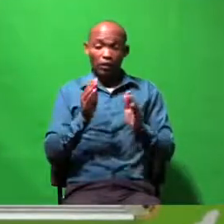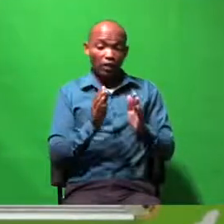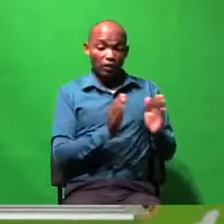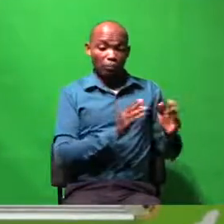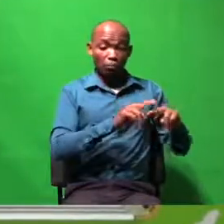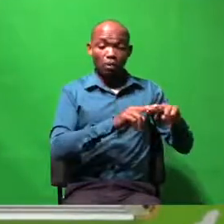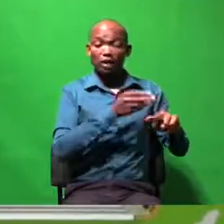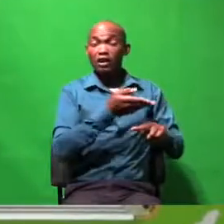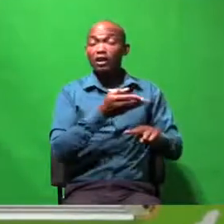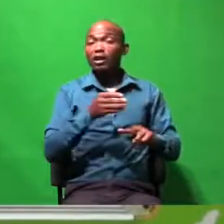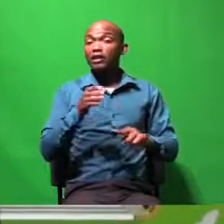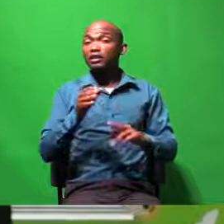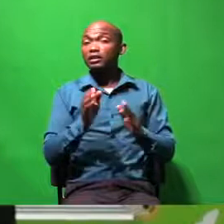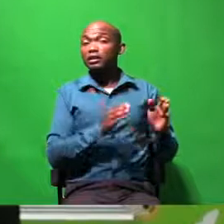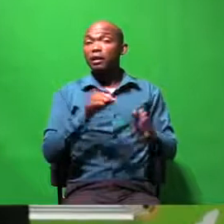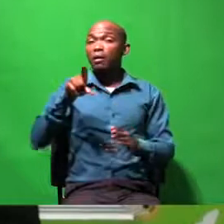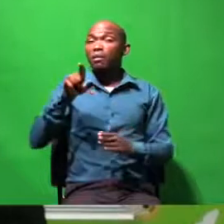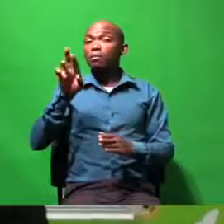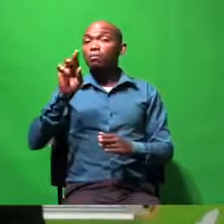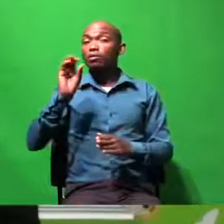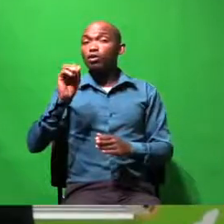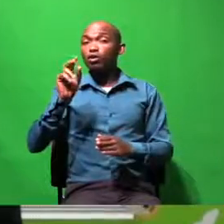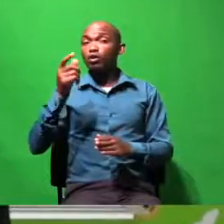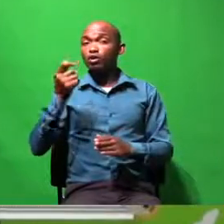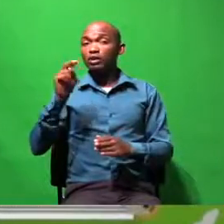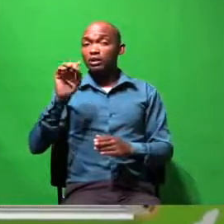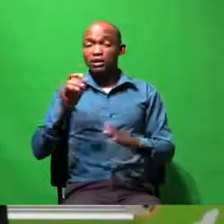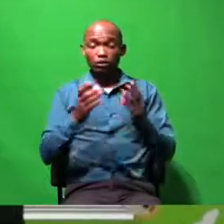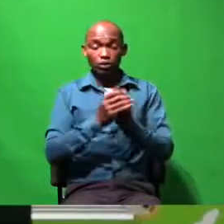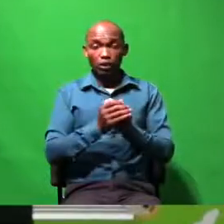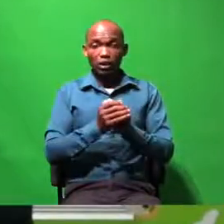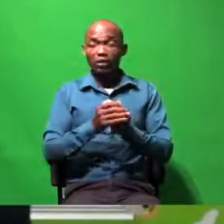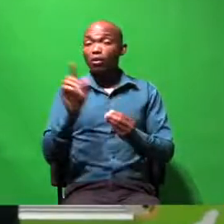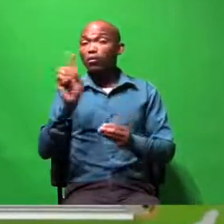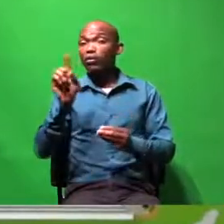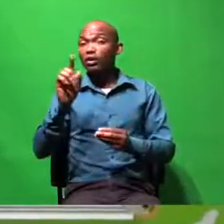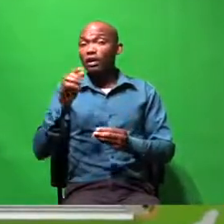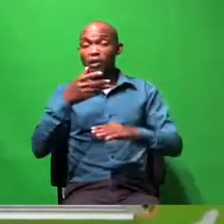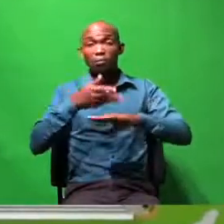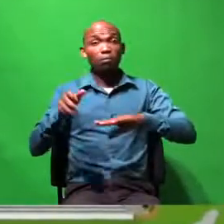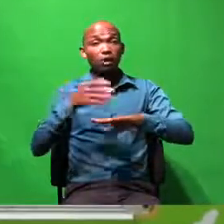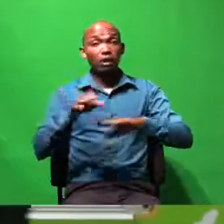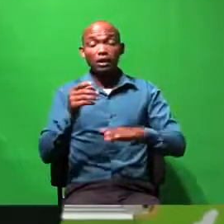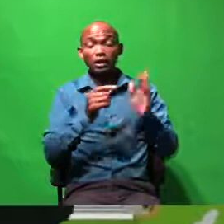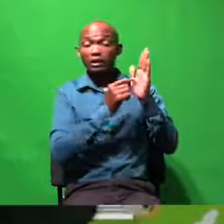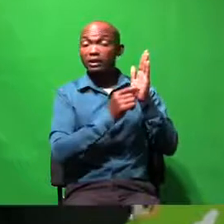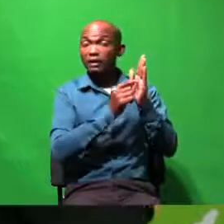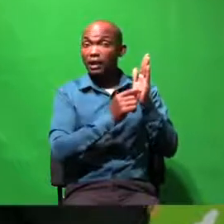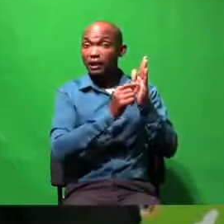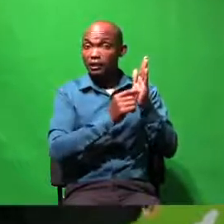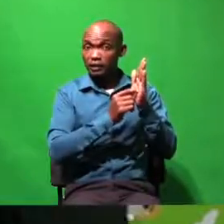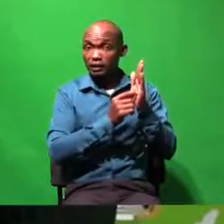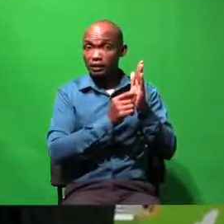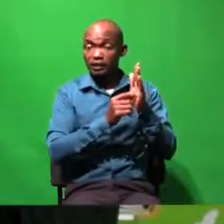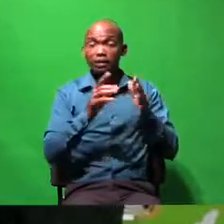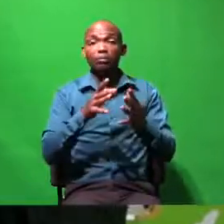remain only protein, red blood cell, and the protein. So the concentrations of that solutes